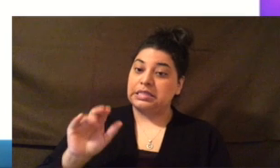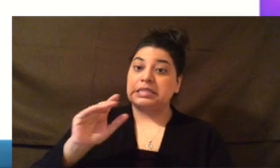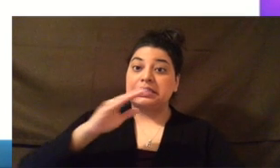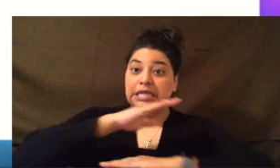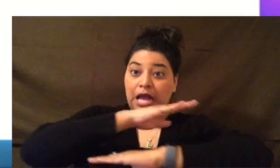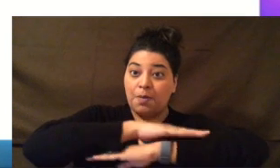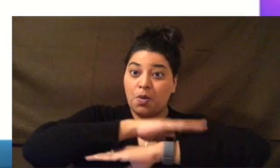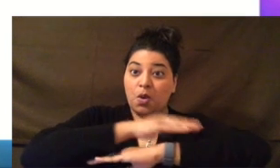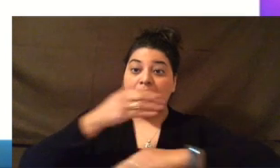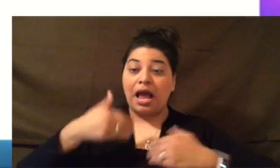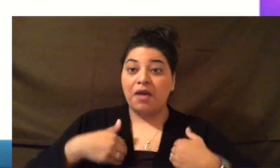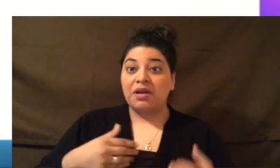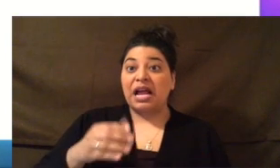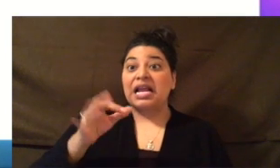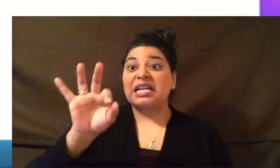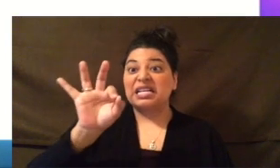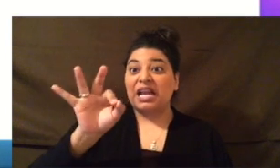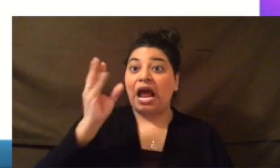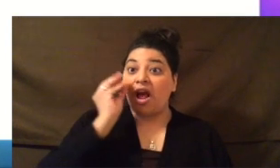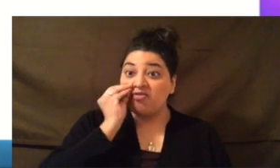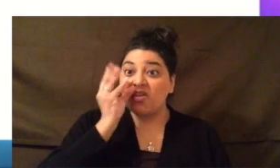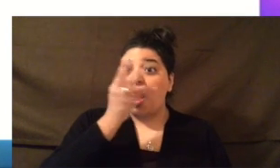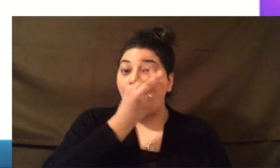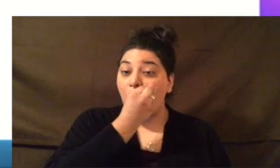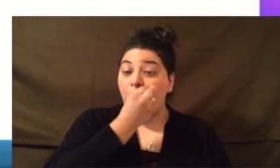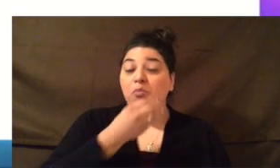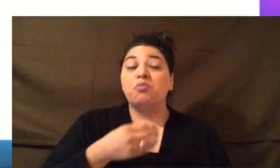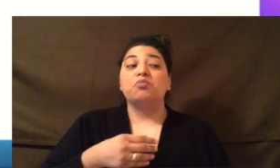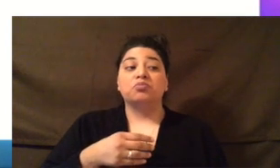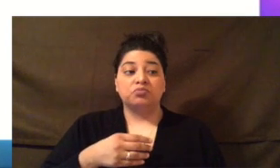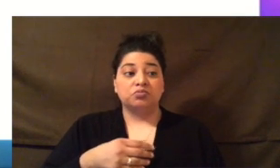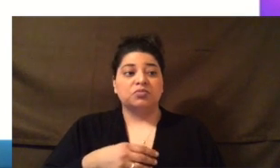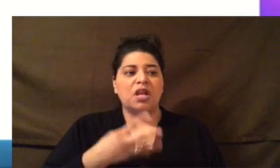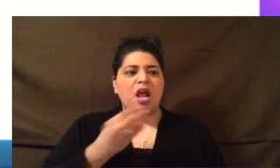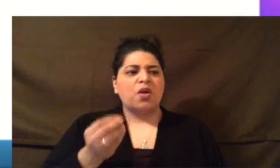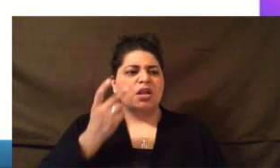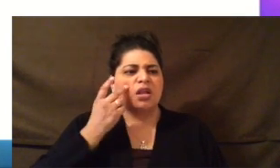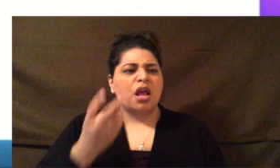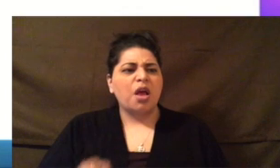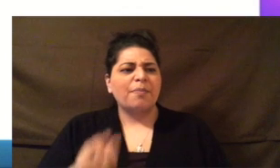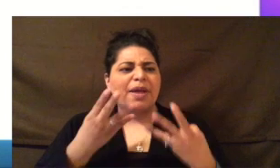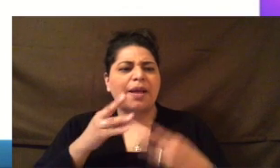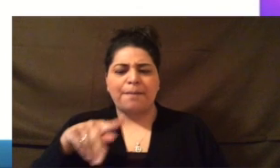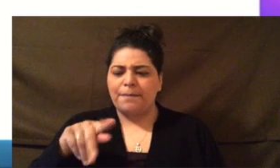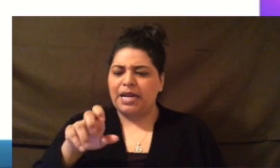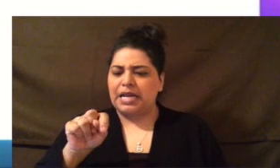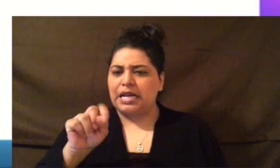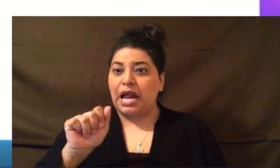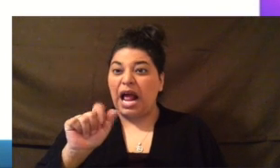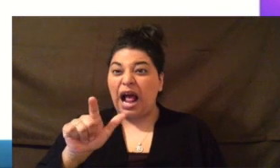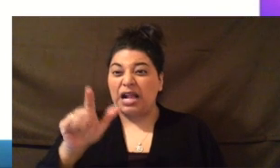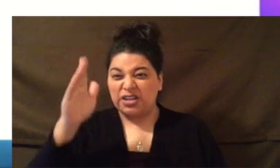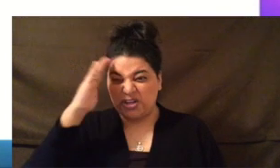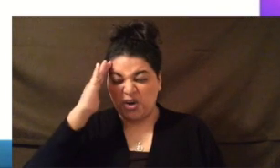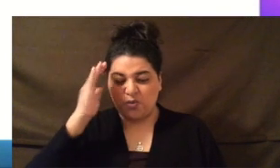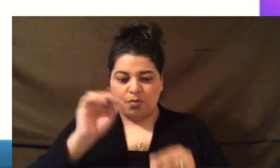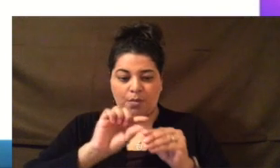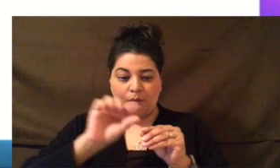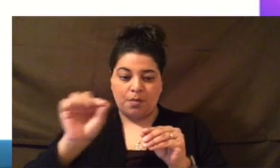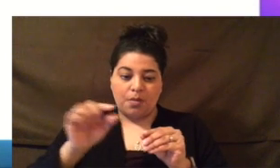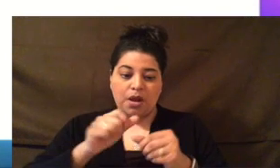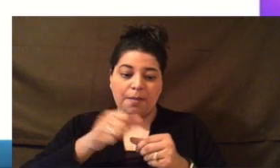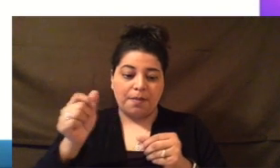table. We have a total of 9 flowers that we're working with. And it seems like we're looking at the amount of petals that each